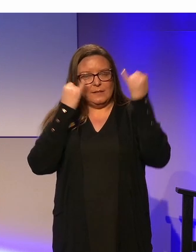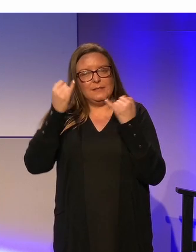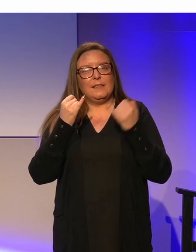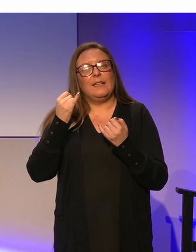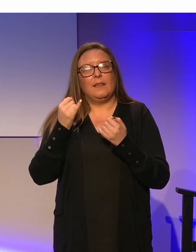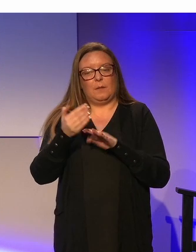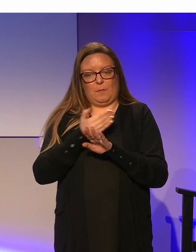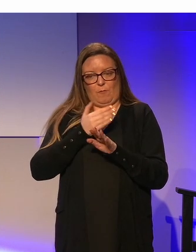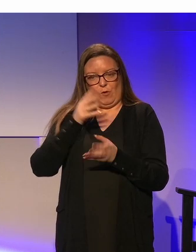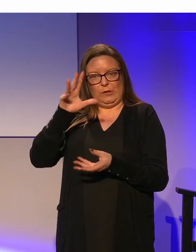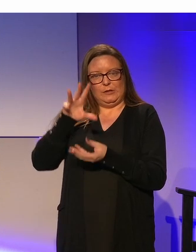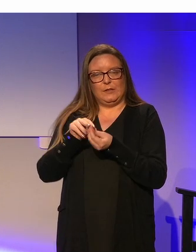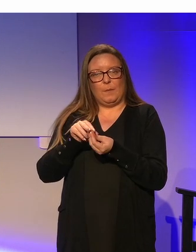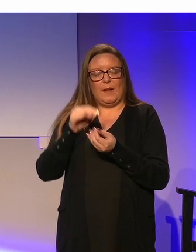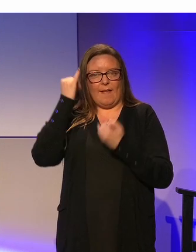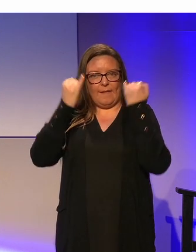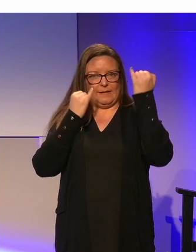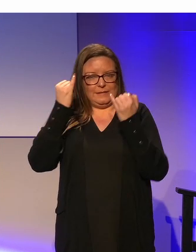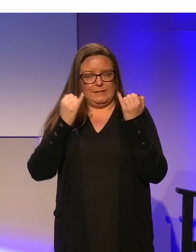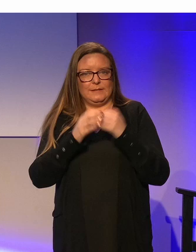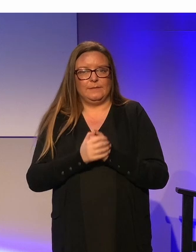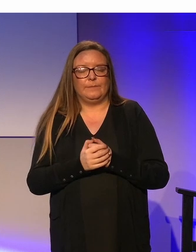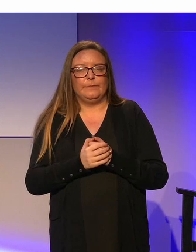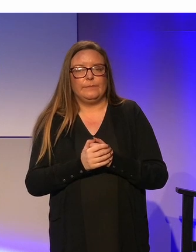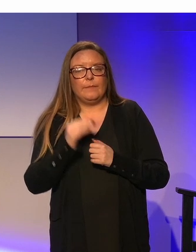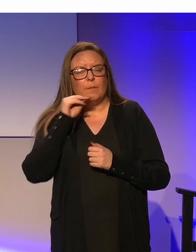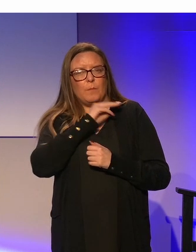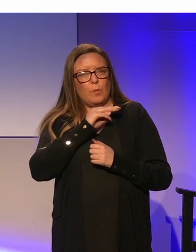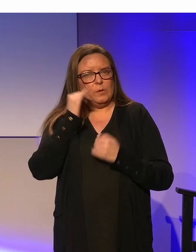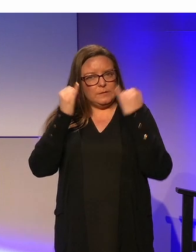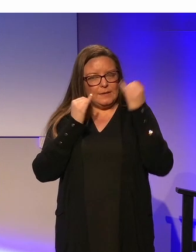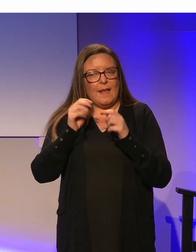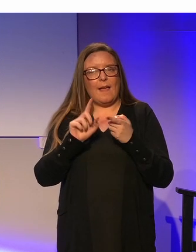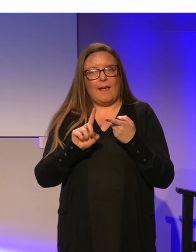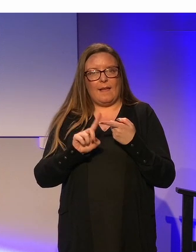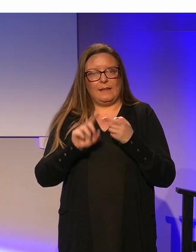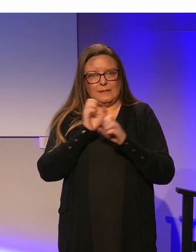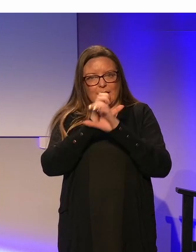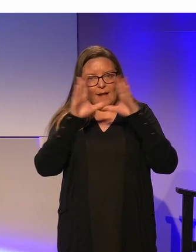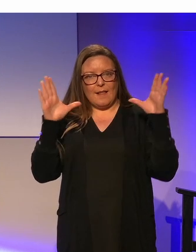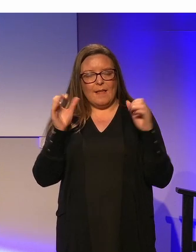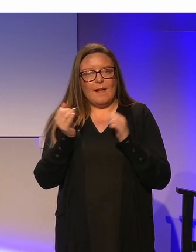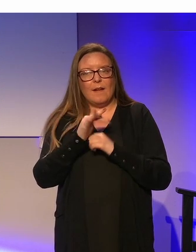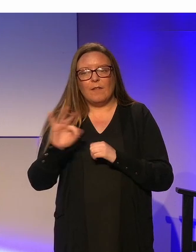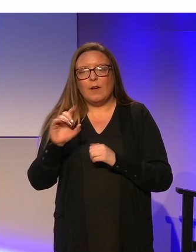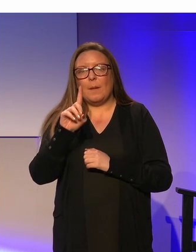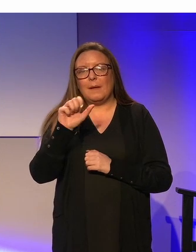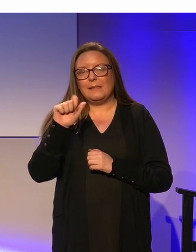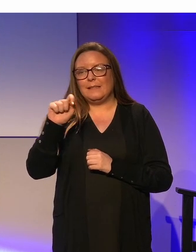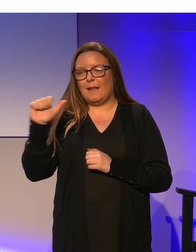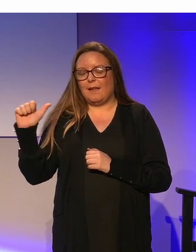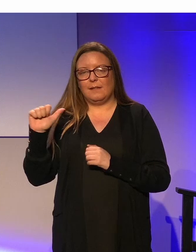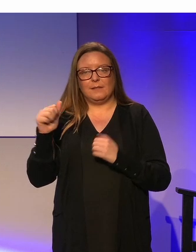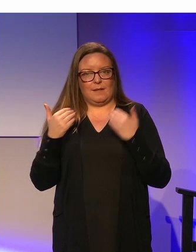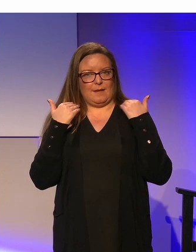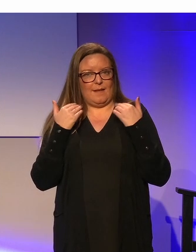summary of our findings, our interim findings, it's quite clear from the data that the visiting teacher service